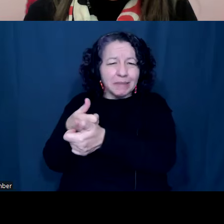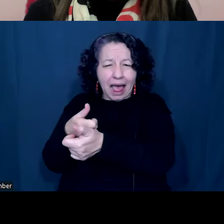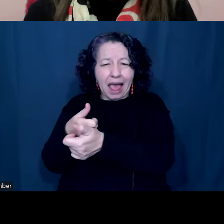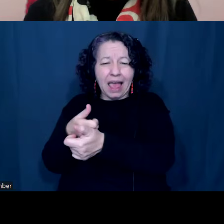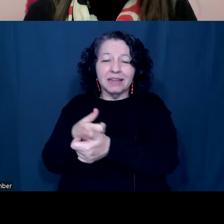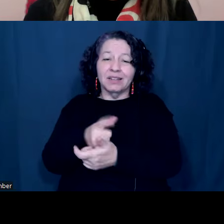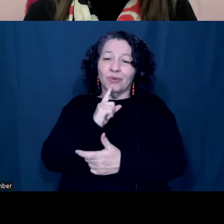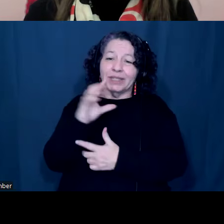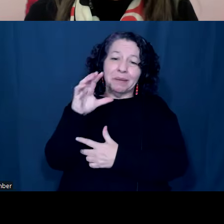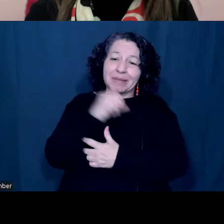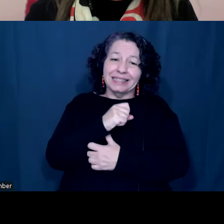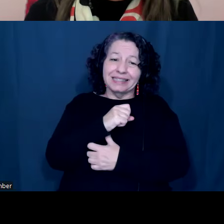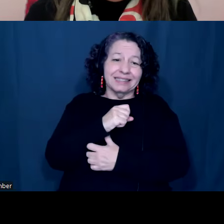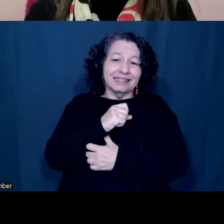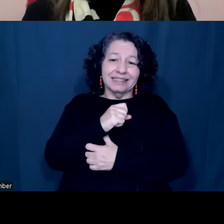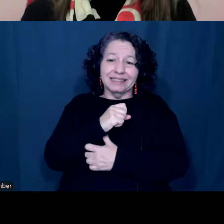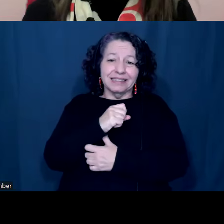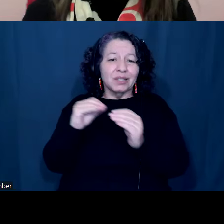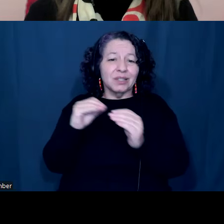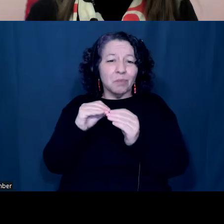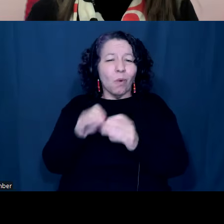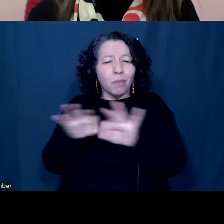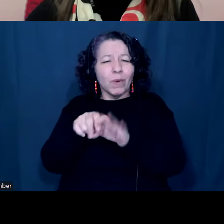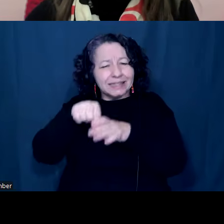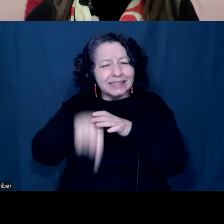best, it is about repair.